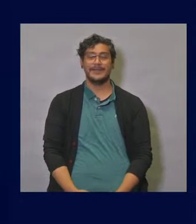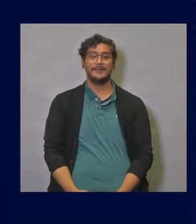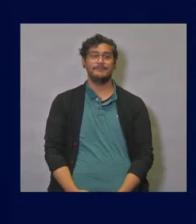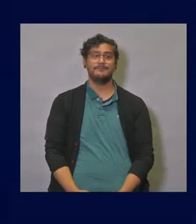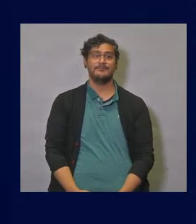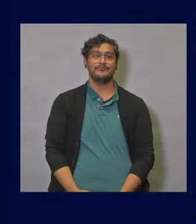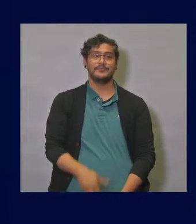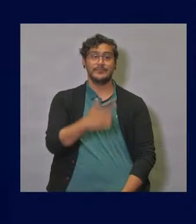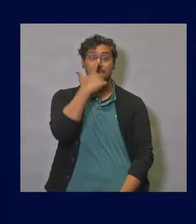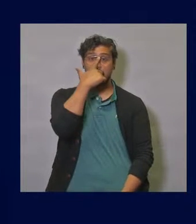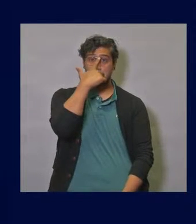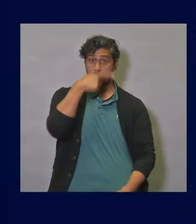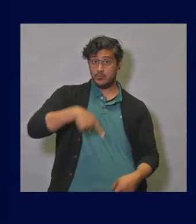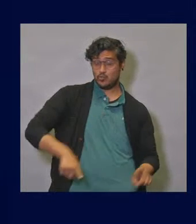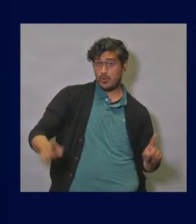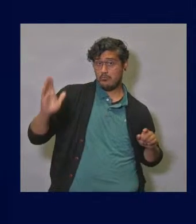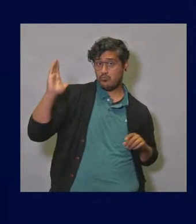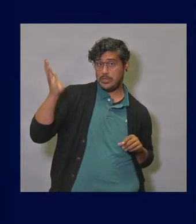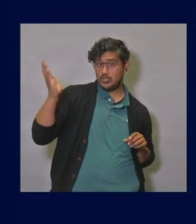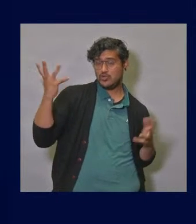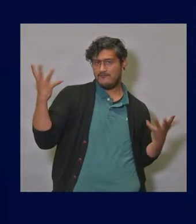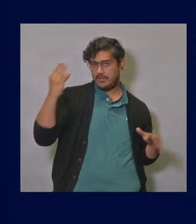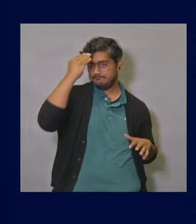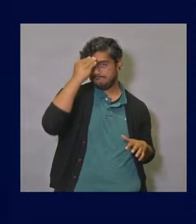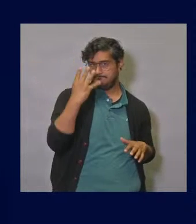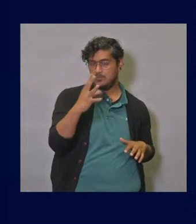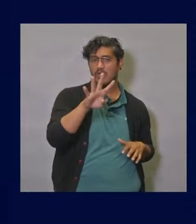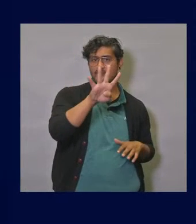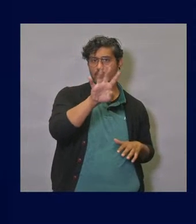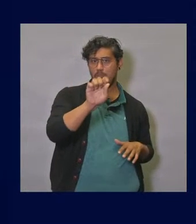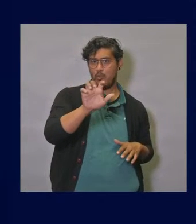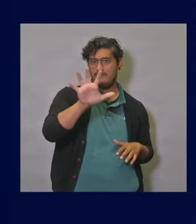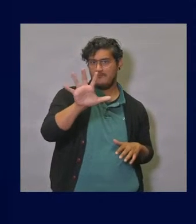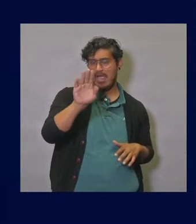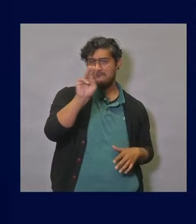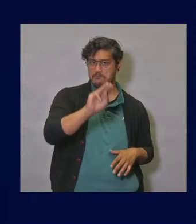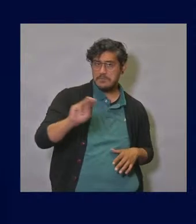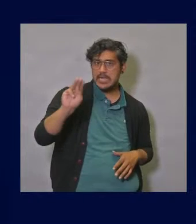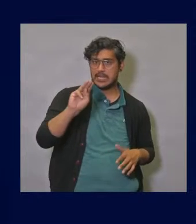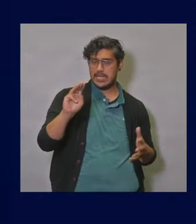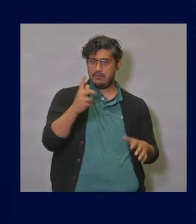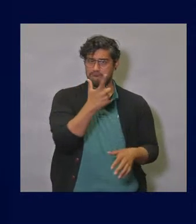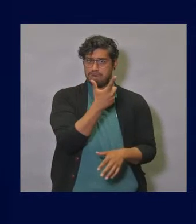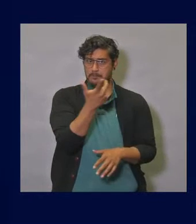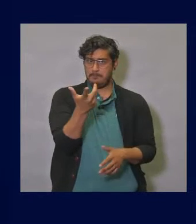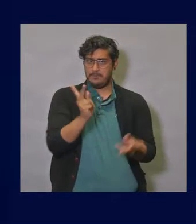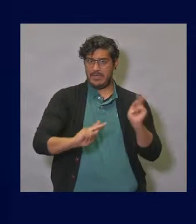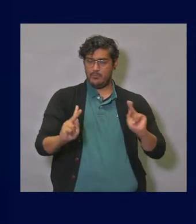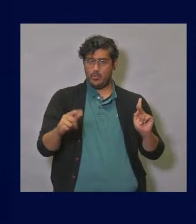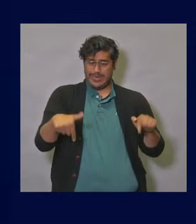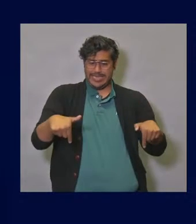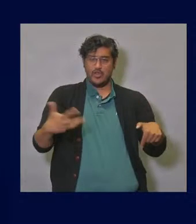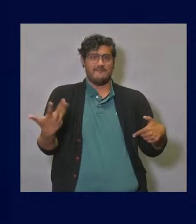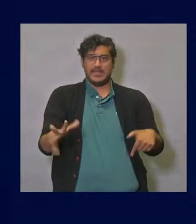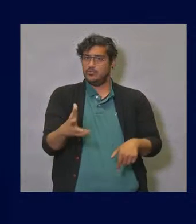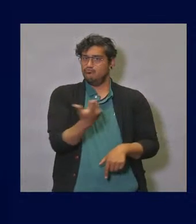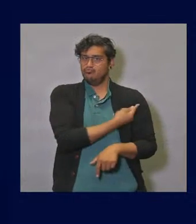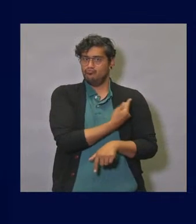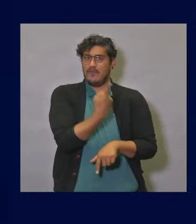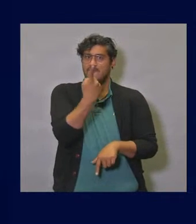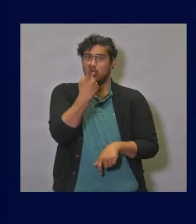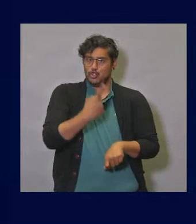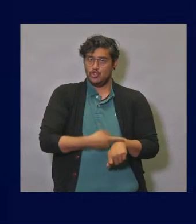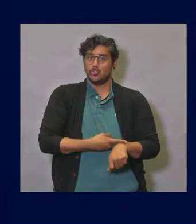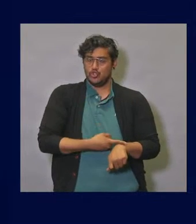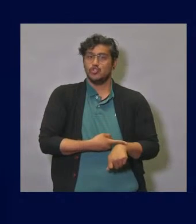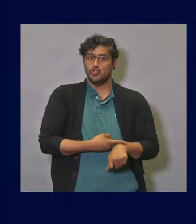Earlier in this presentation, I mentioned that nearly 4.5 million LA County residents had received their first dose of the vaccine. Of the